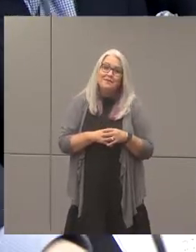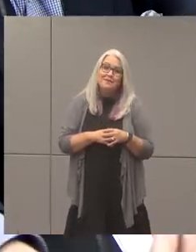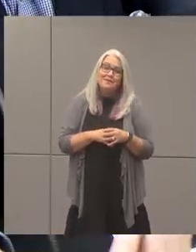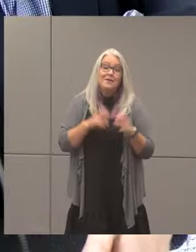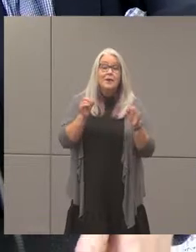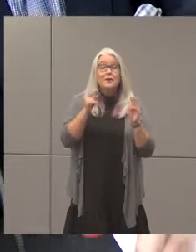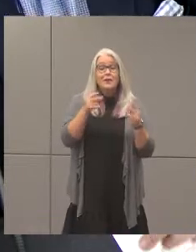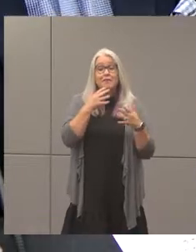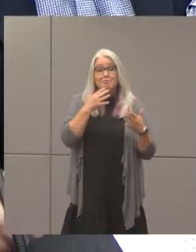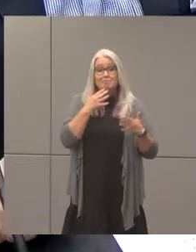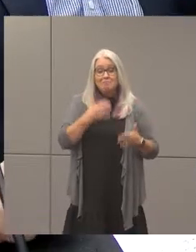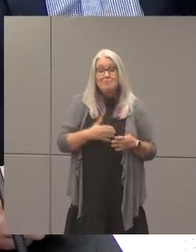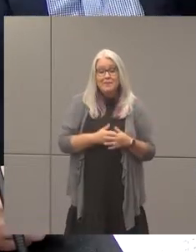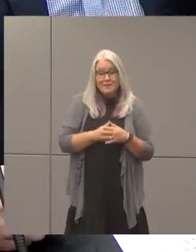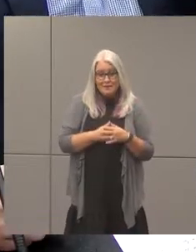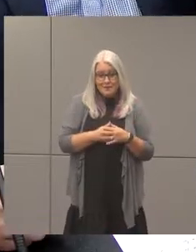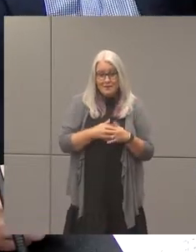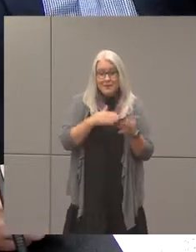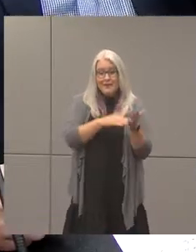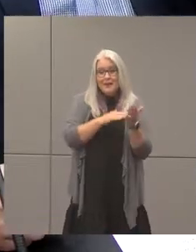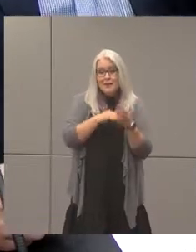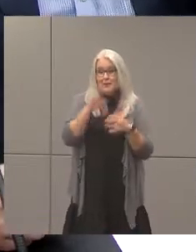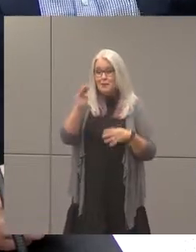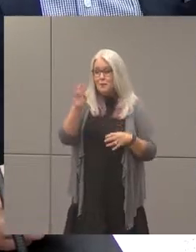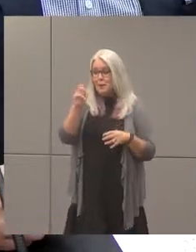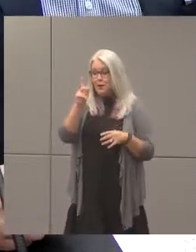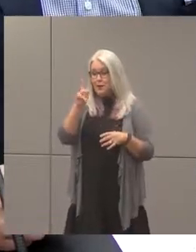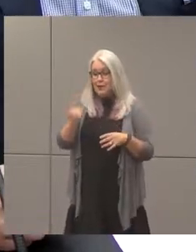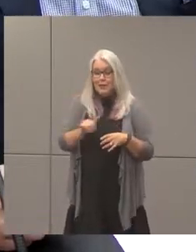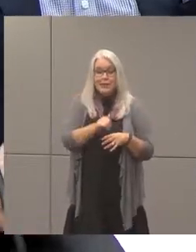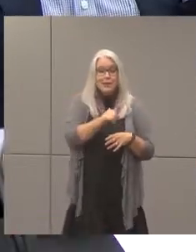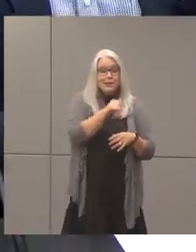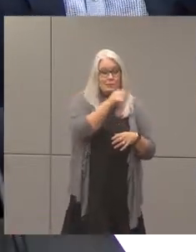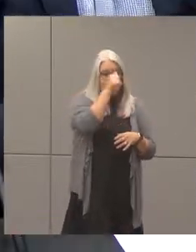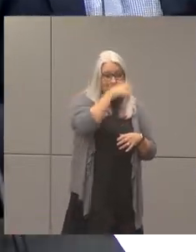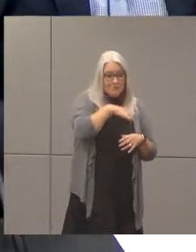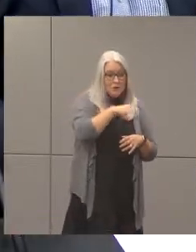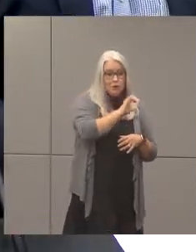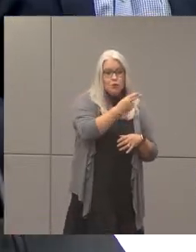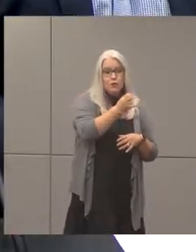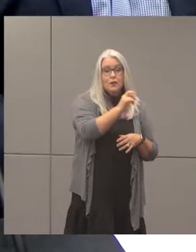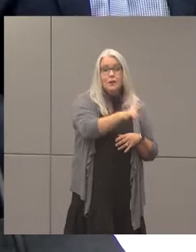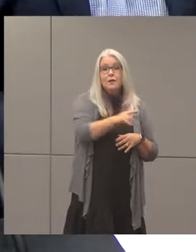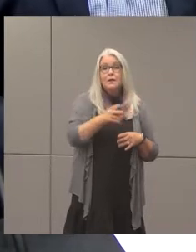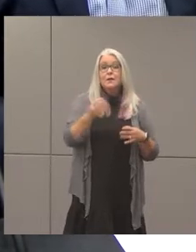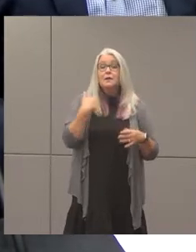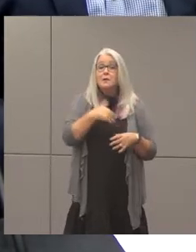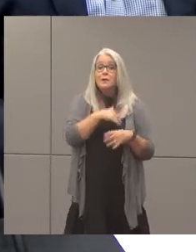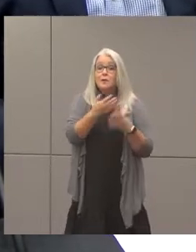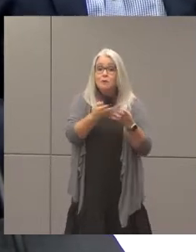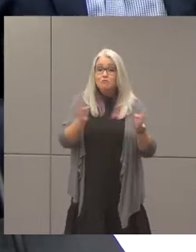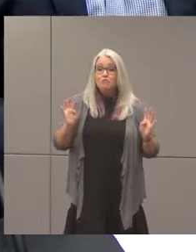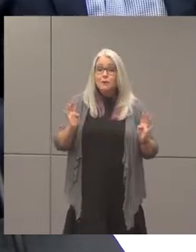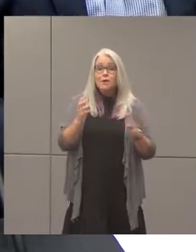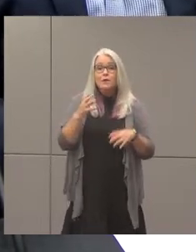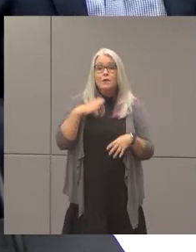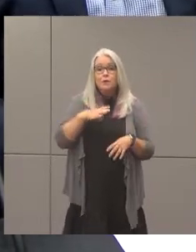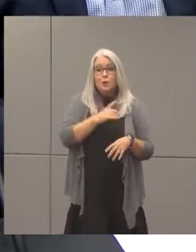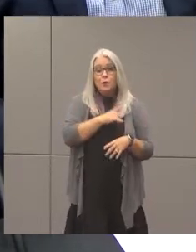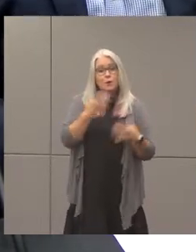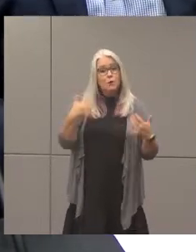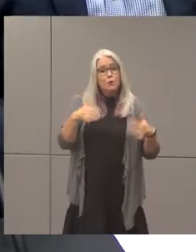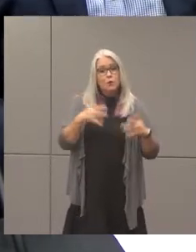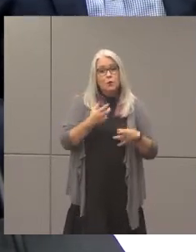Okay, thank you, Dr. Beverly, Mr. Chair, members of the board, thank you. Tough vote. We